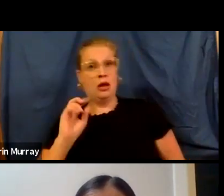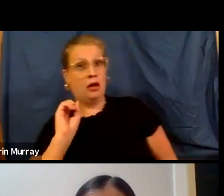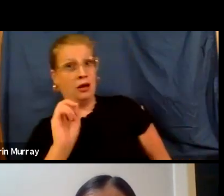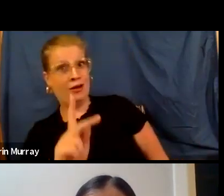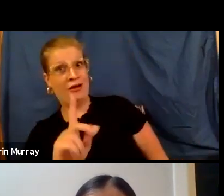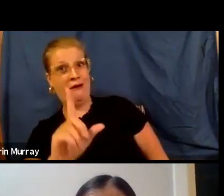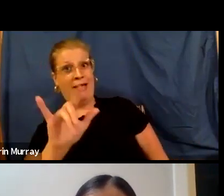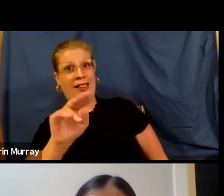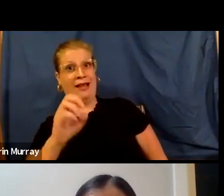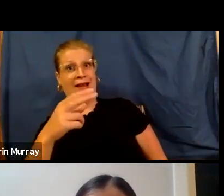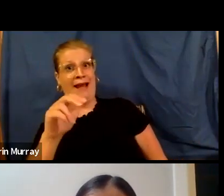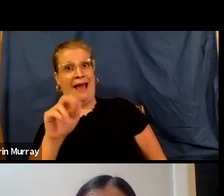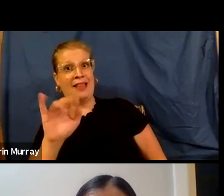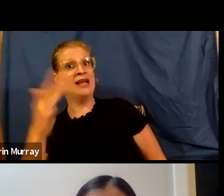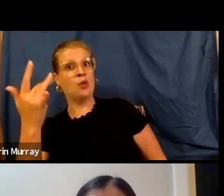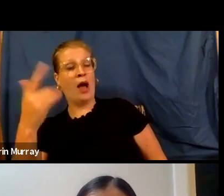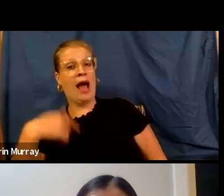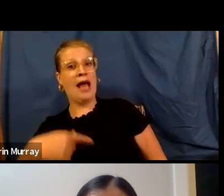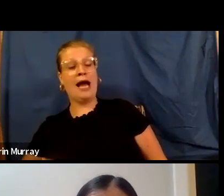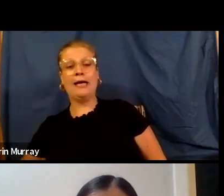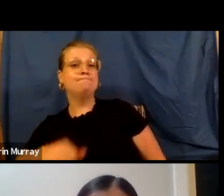I abstained on that